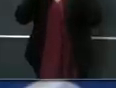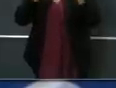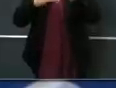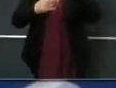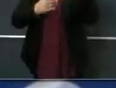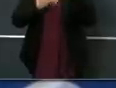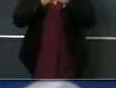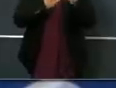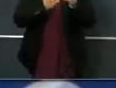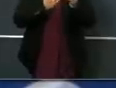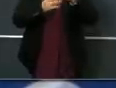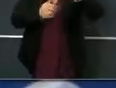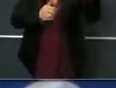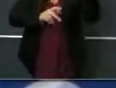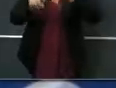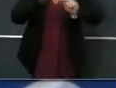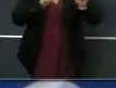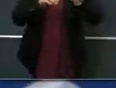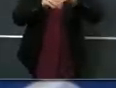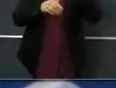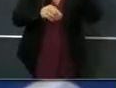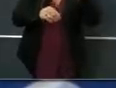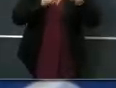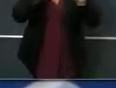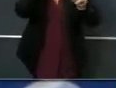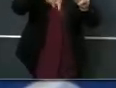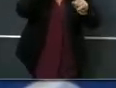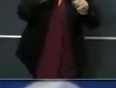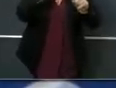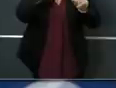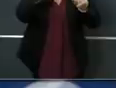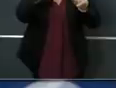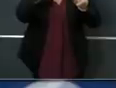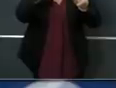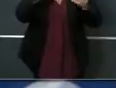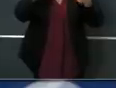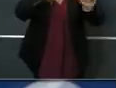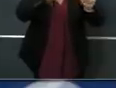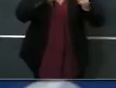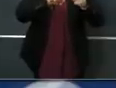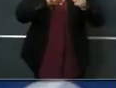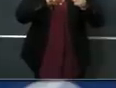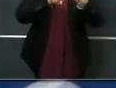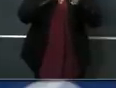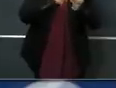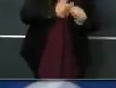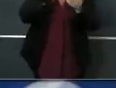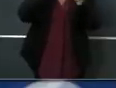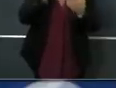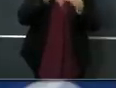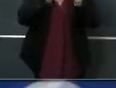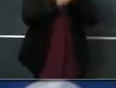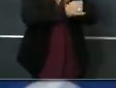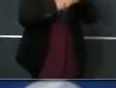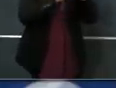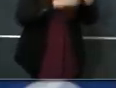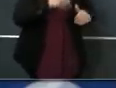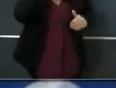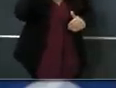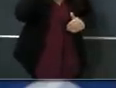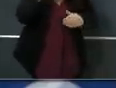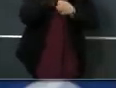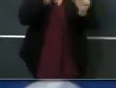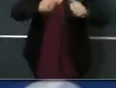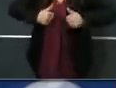million Californians that are actively participating and advancing our stay-at-home orders that save lives and has